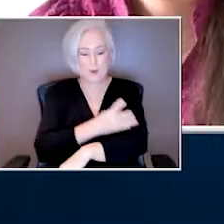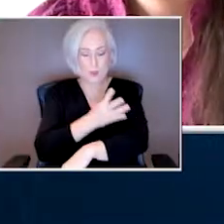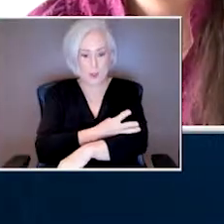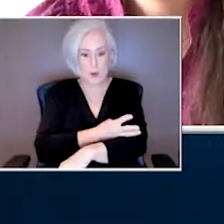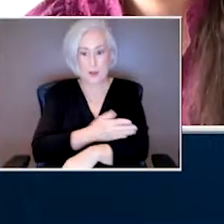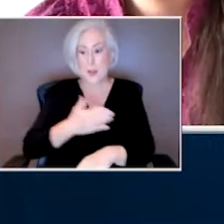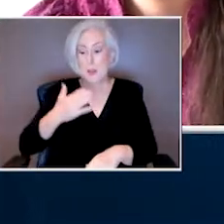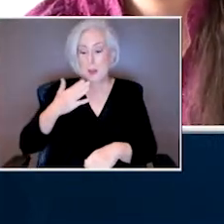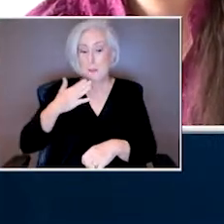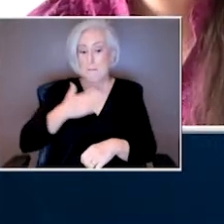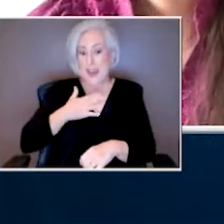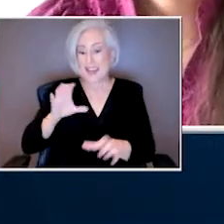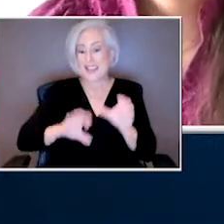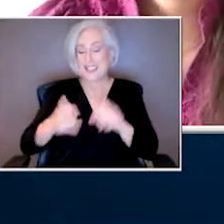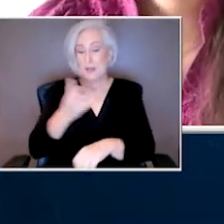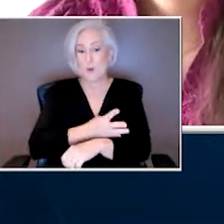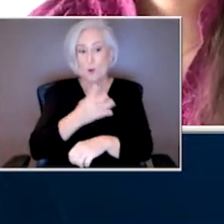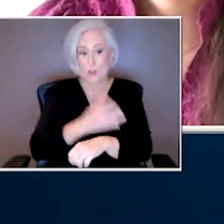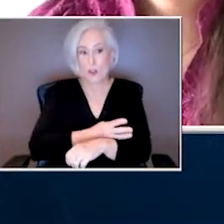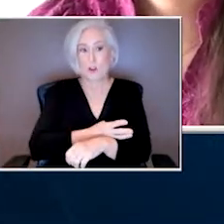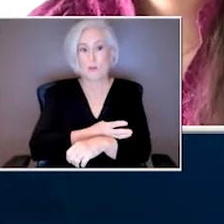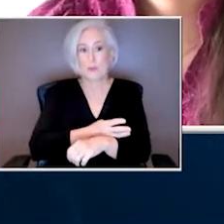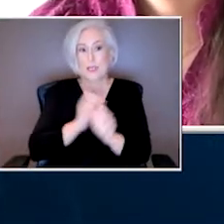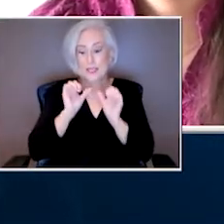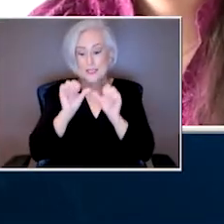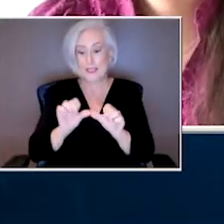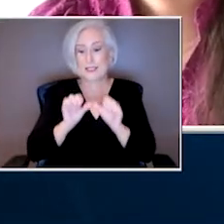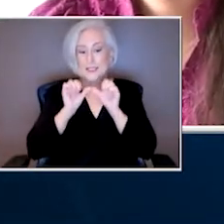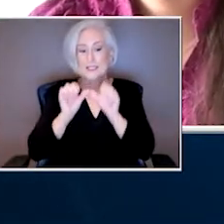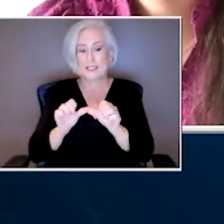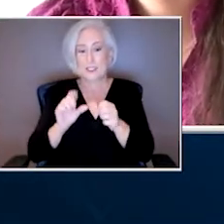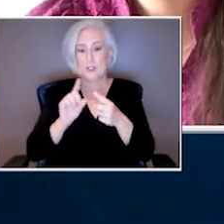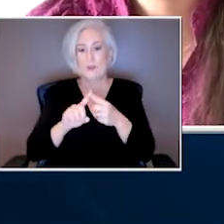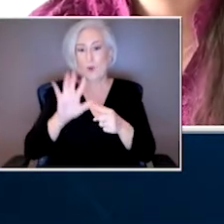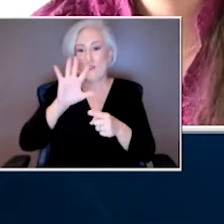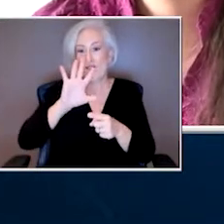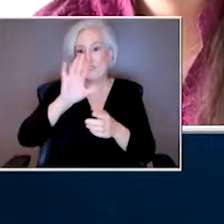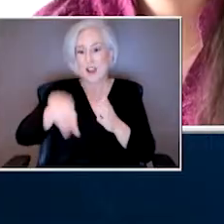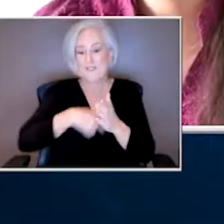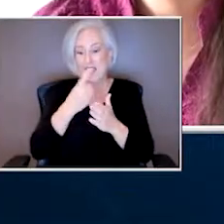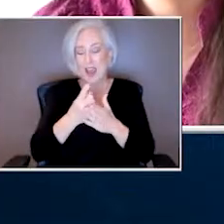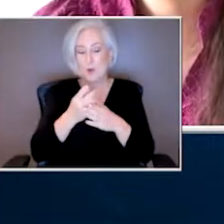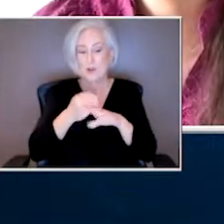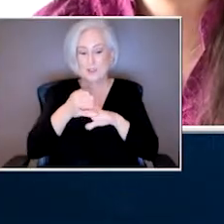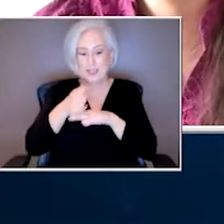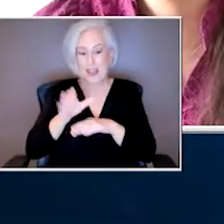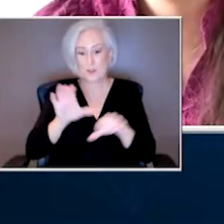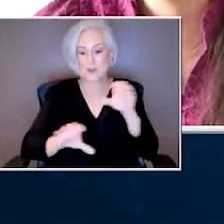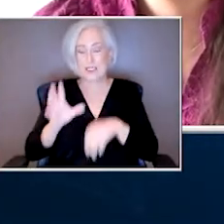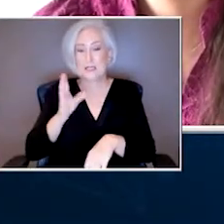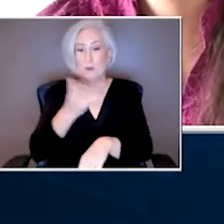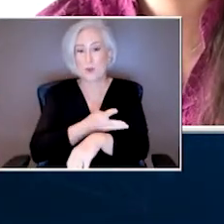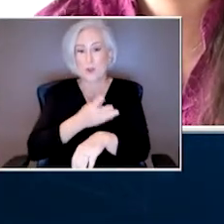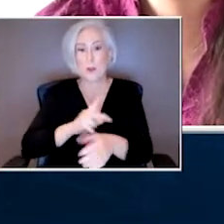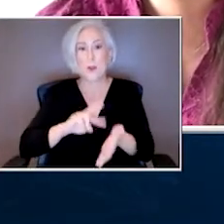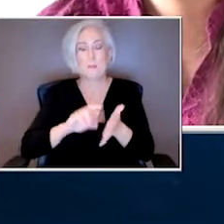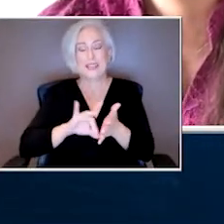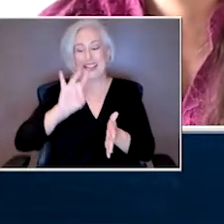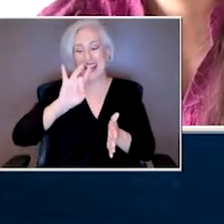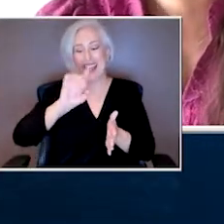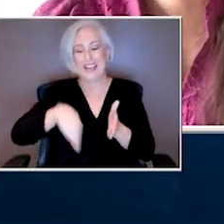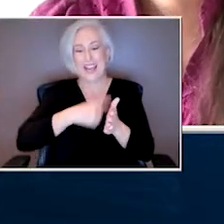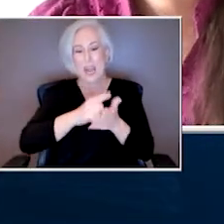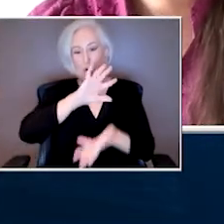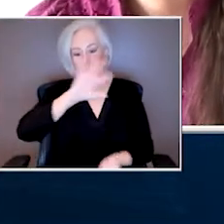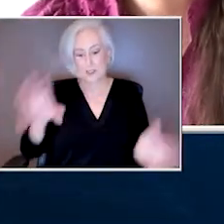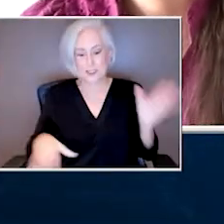I'm on, the chemo regimen that I'm on, we'll continue it for 5 hours post chemo. So it ends up being about 8 hours total